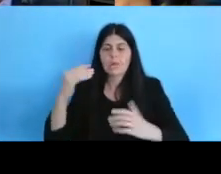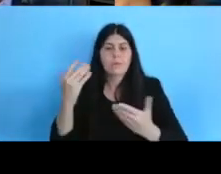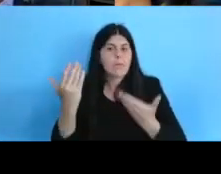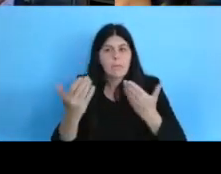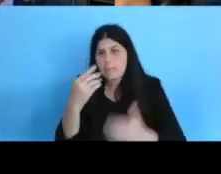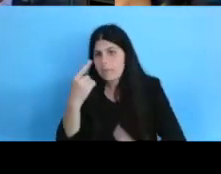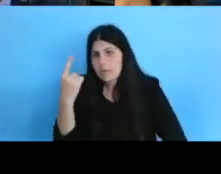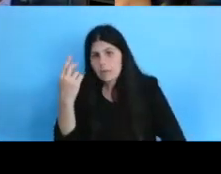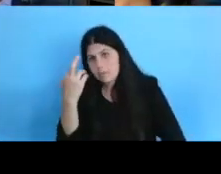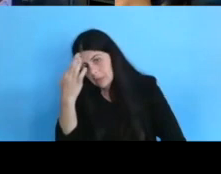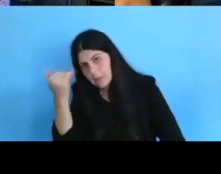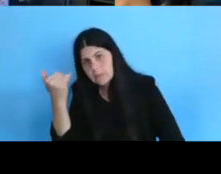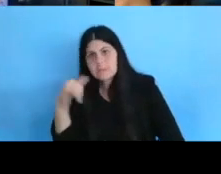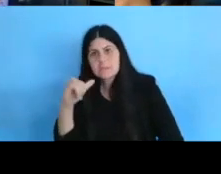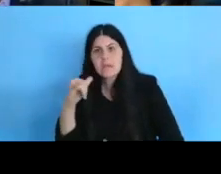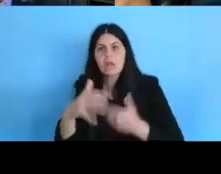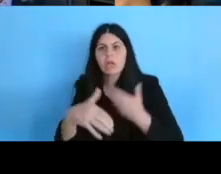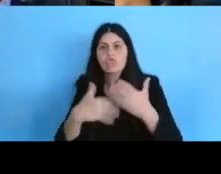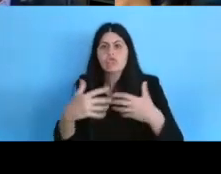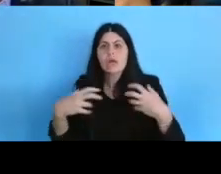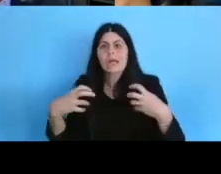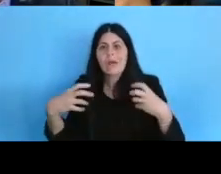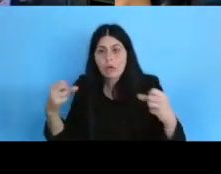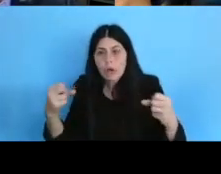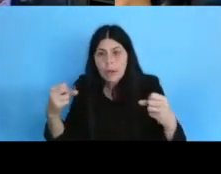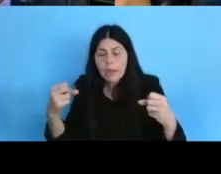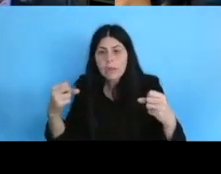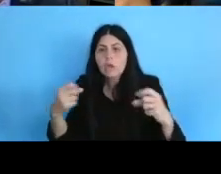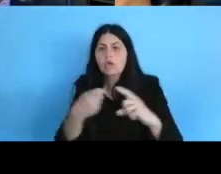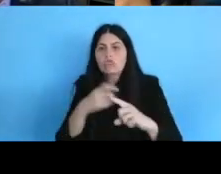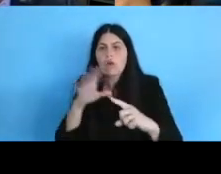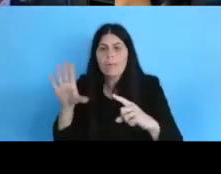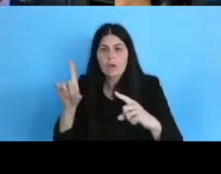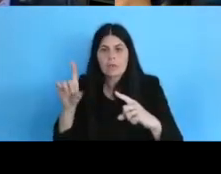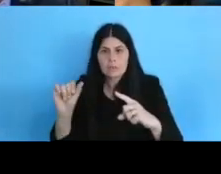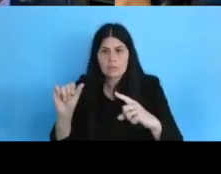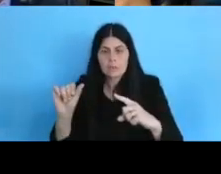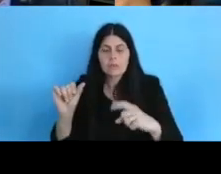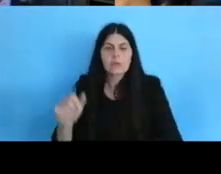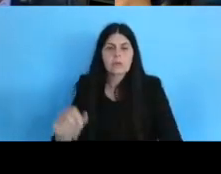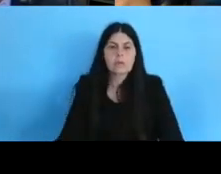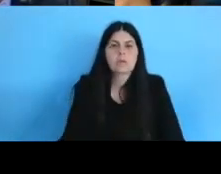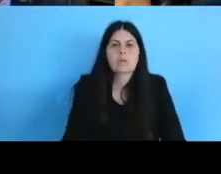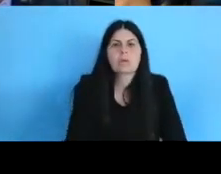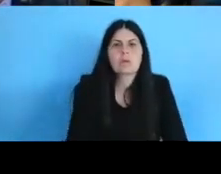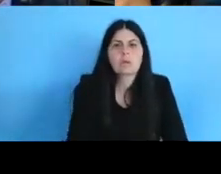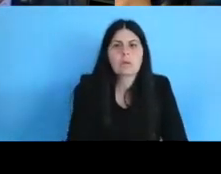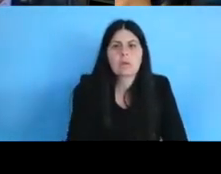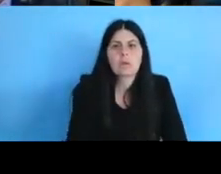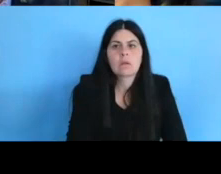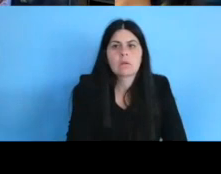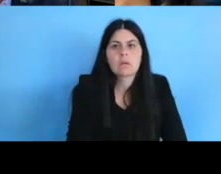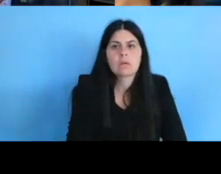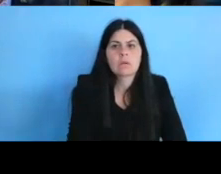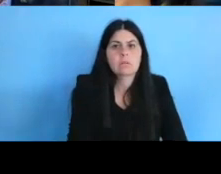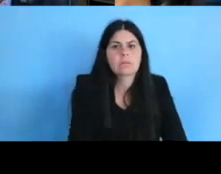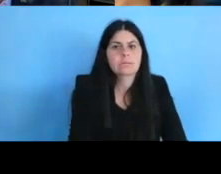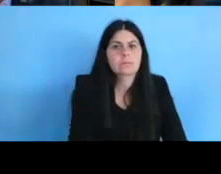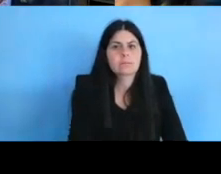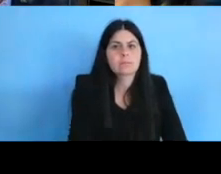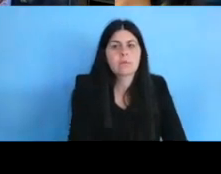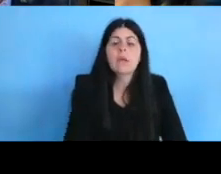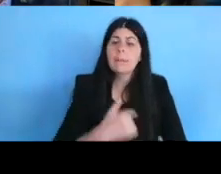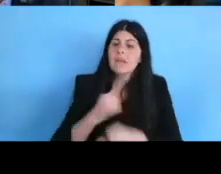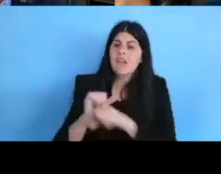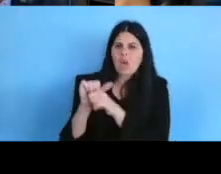rehabilitating from the disability. I work very closely with veterans with spinal cord